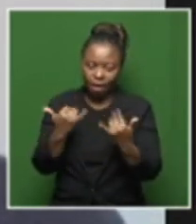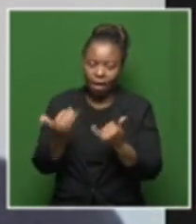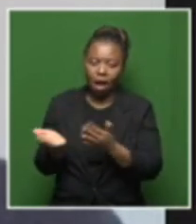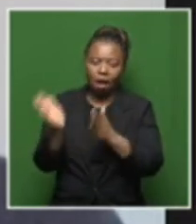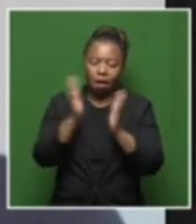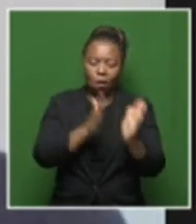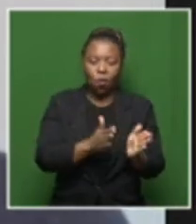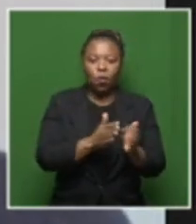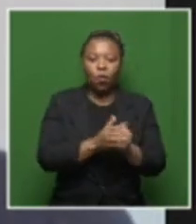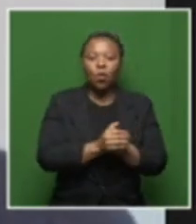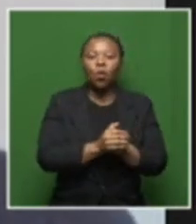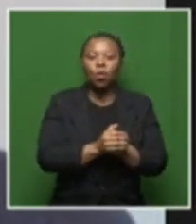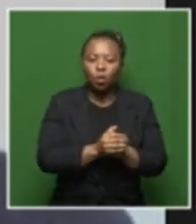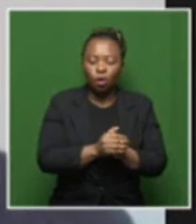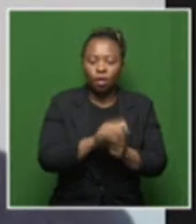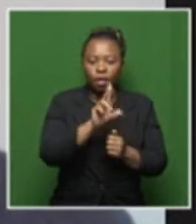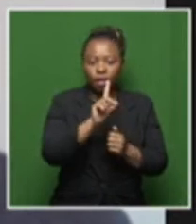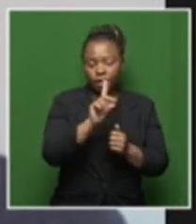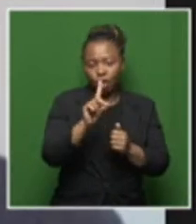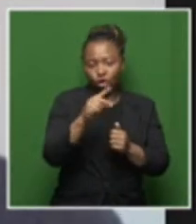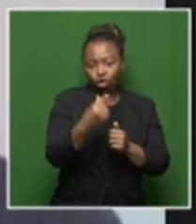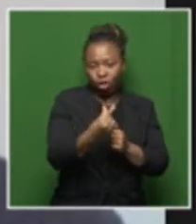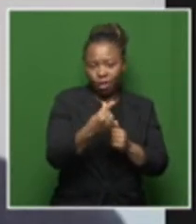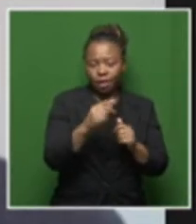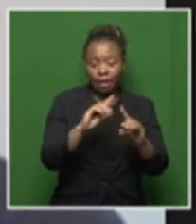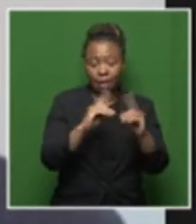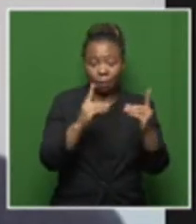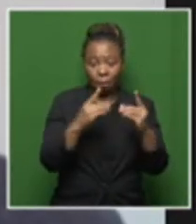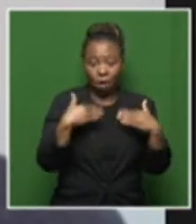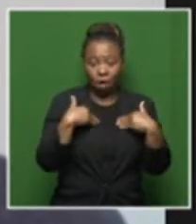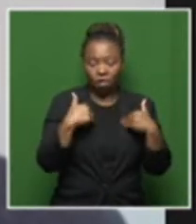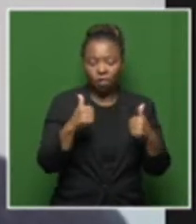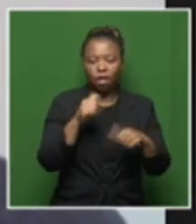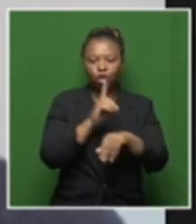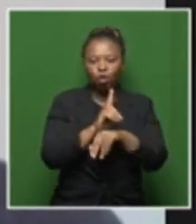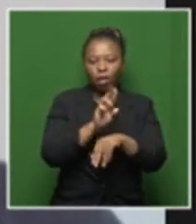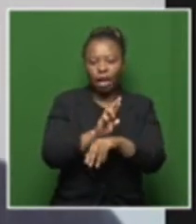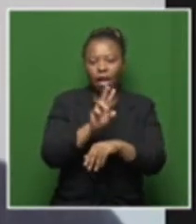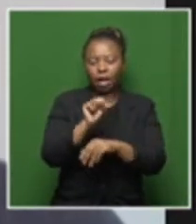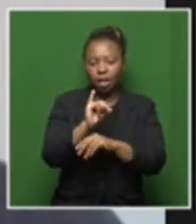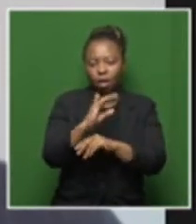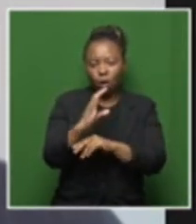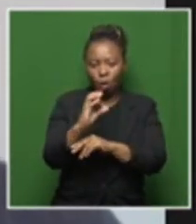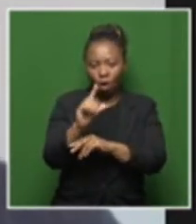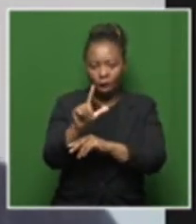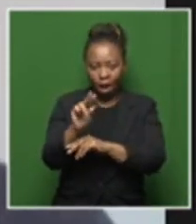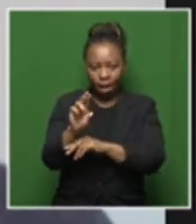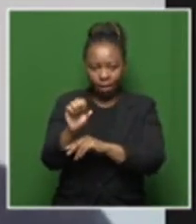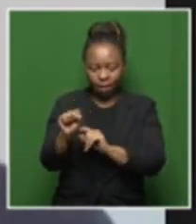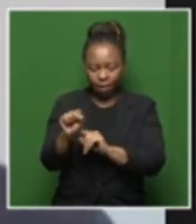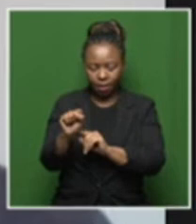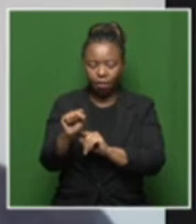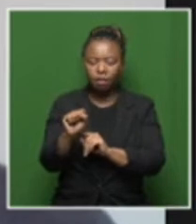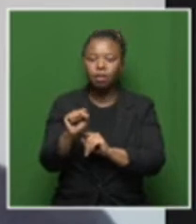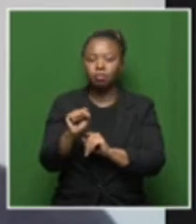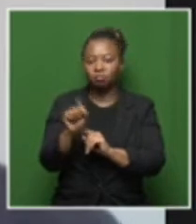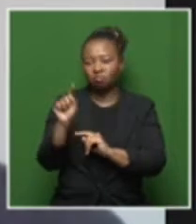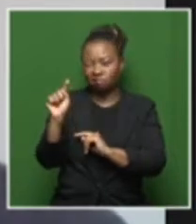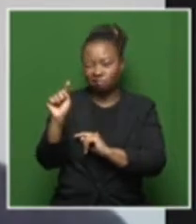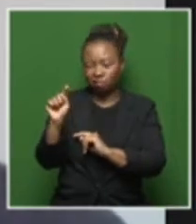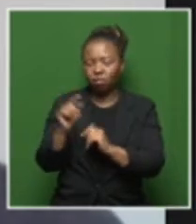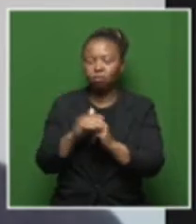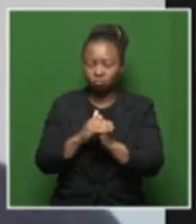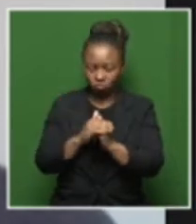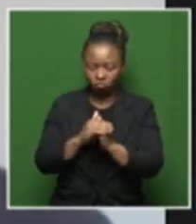to the DDG in the Department of Health, which is Dr. Nicholas Crisp. He's going to be giving